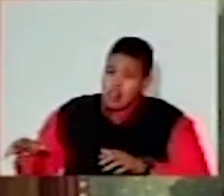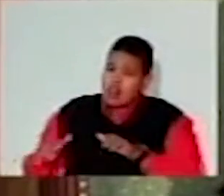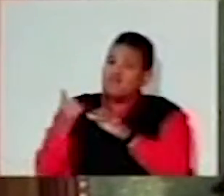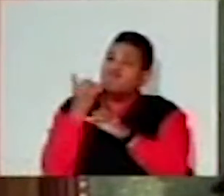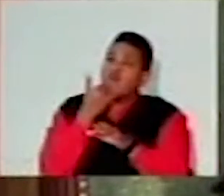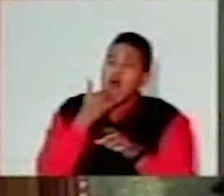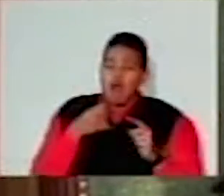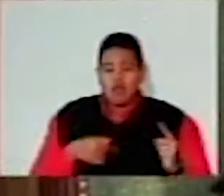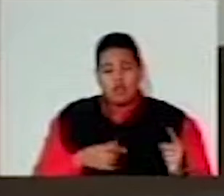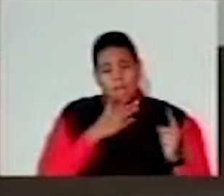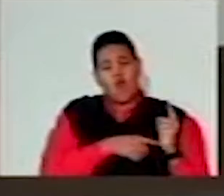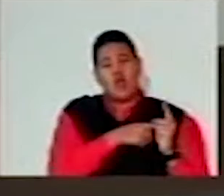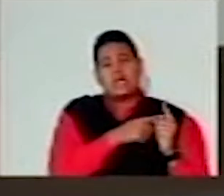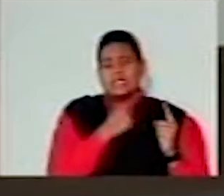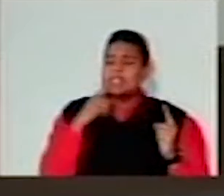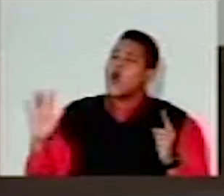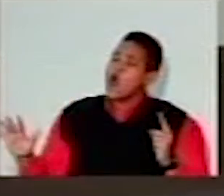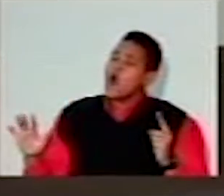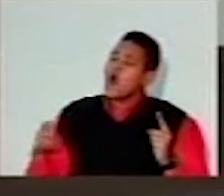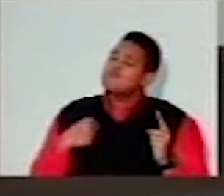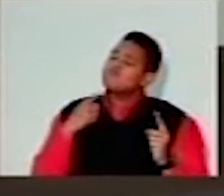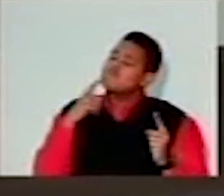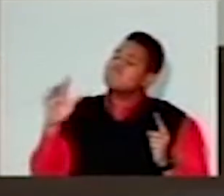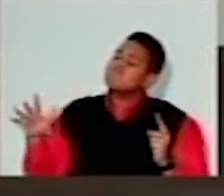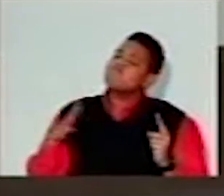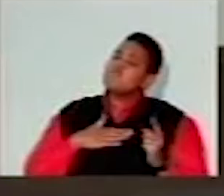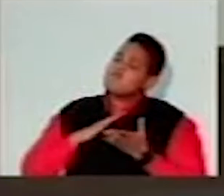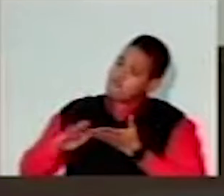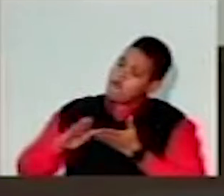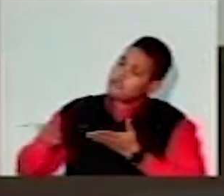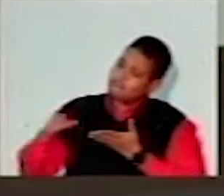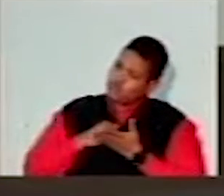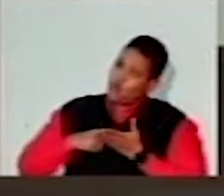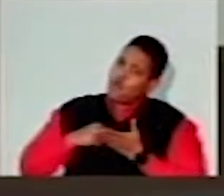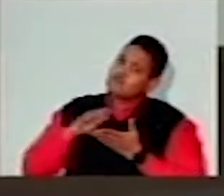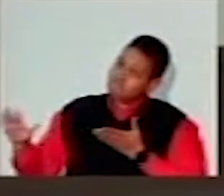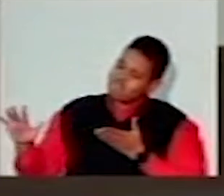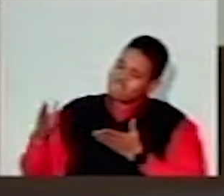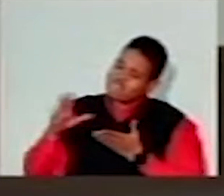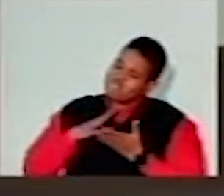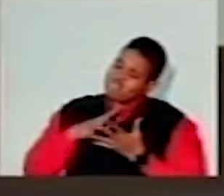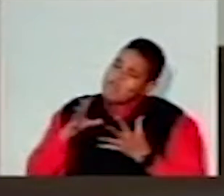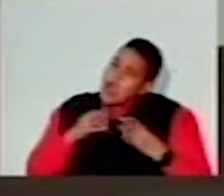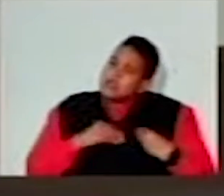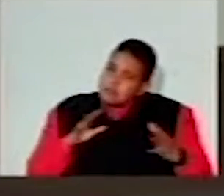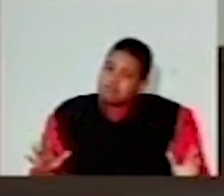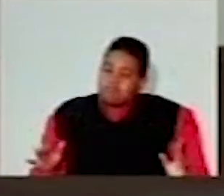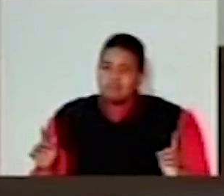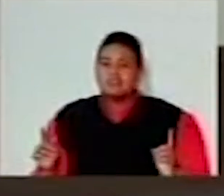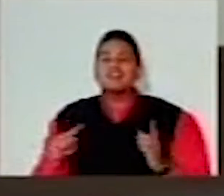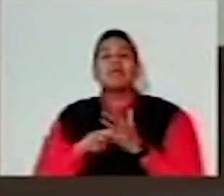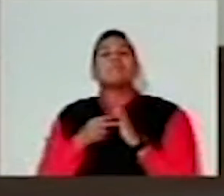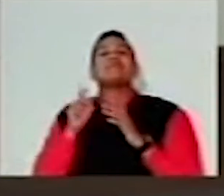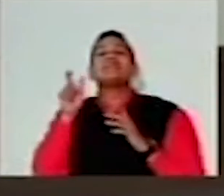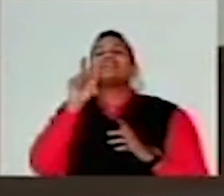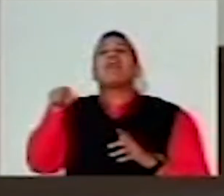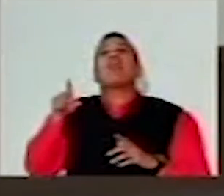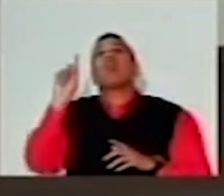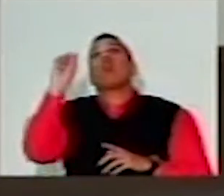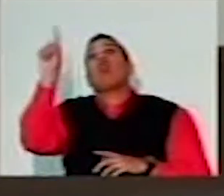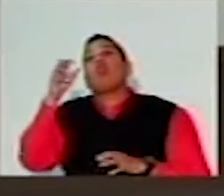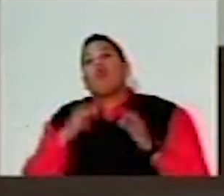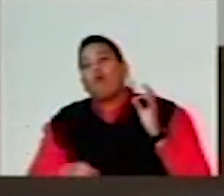wrong and the victim can say, I will forgive him or her, as the case may be, then restorative